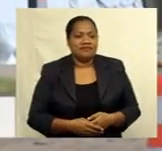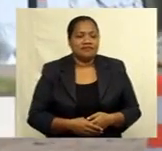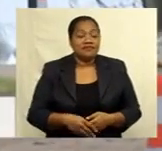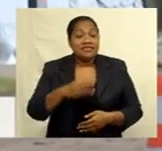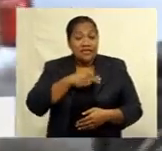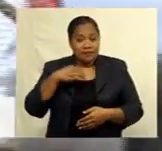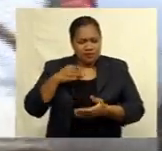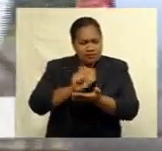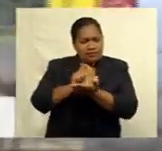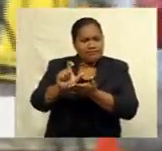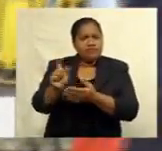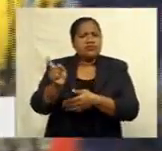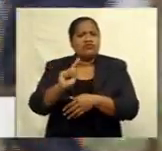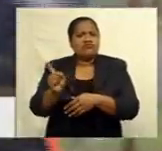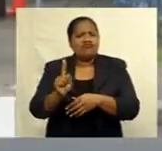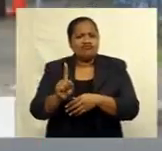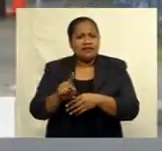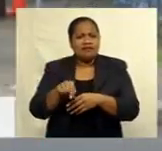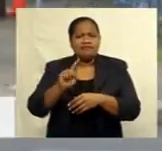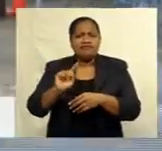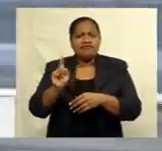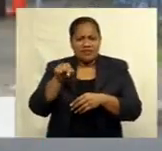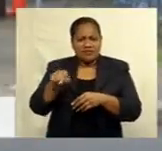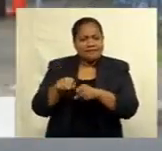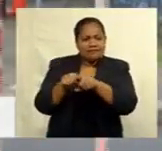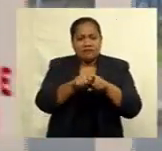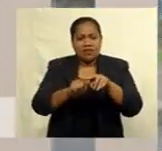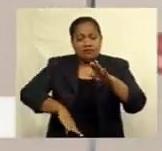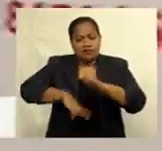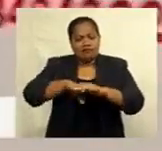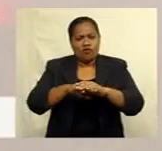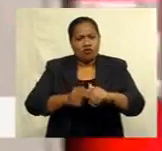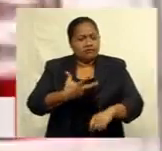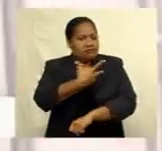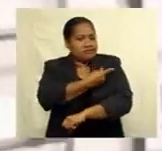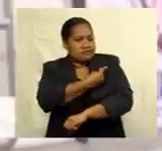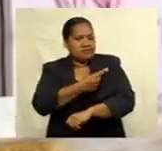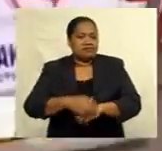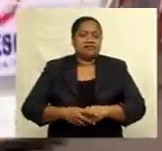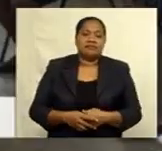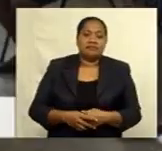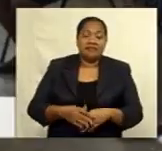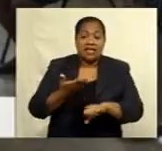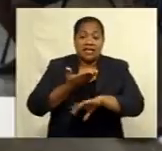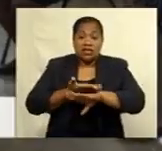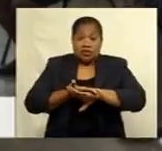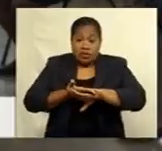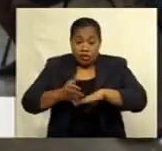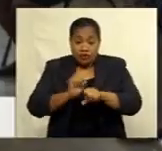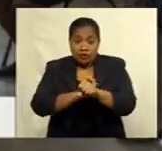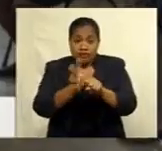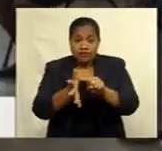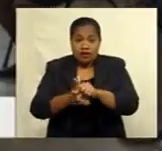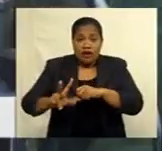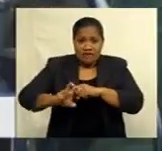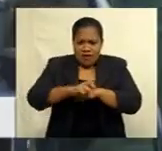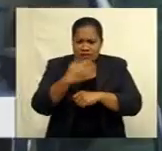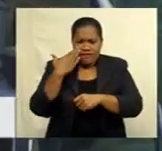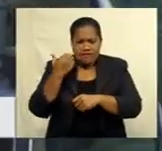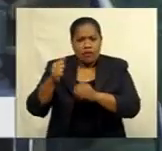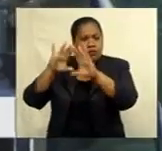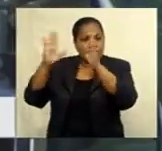Ministry clarifies what constitutes being fully vaccinated. And new COVID variants discovered around the world.